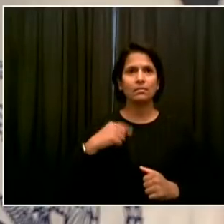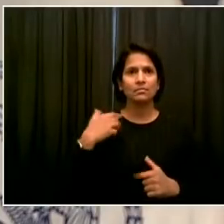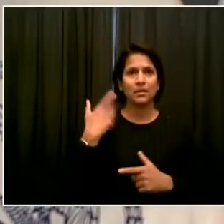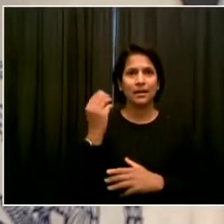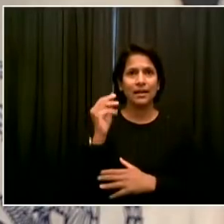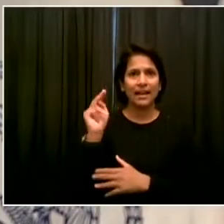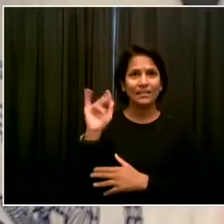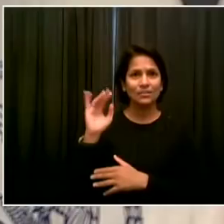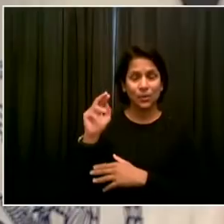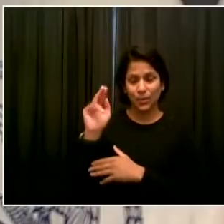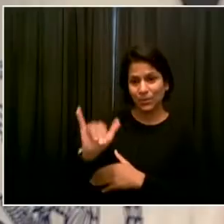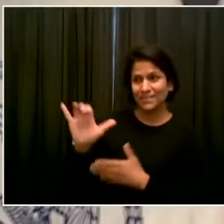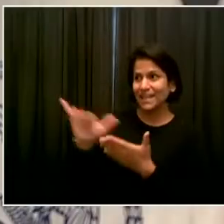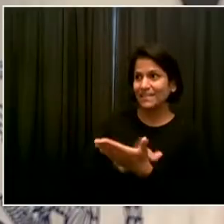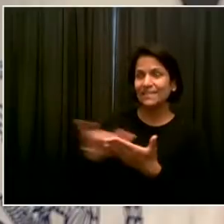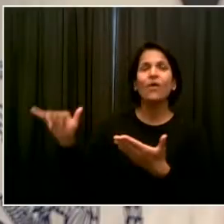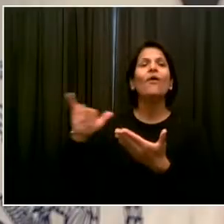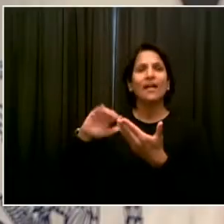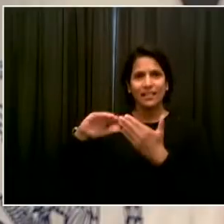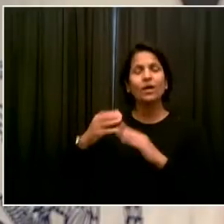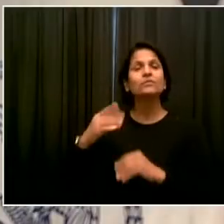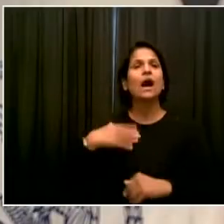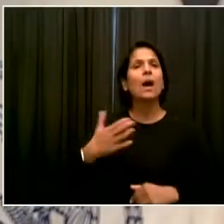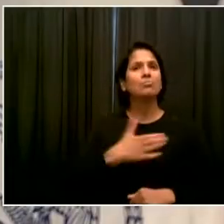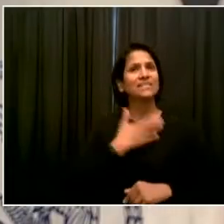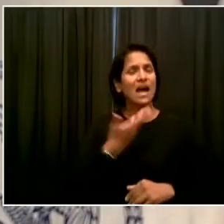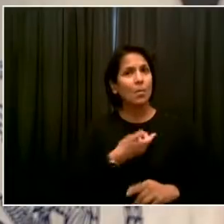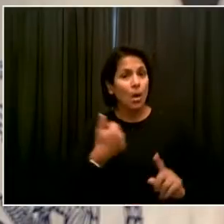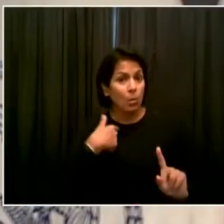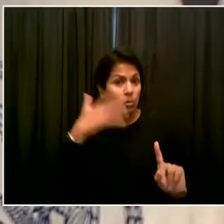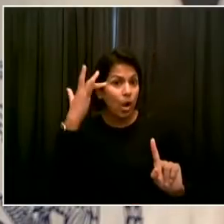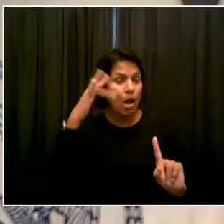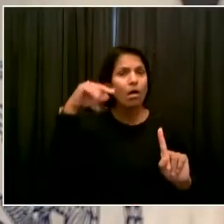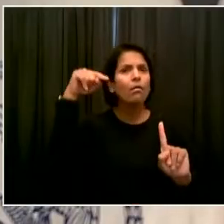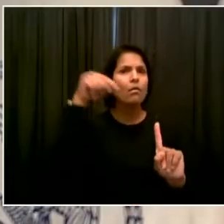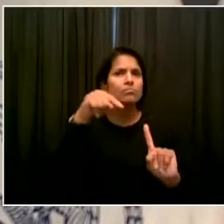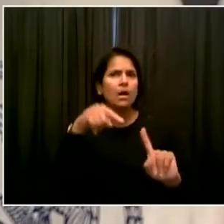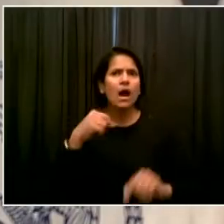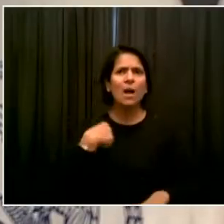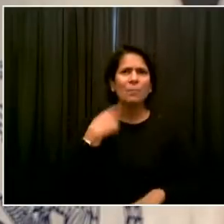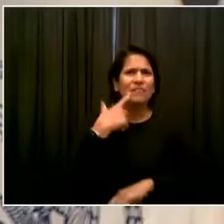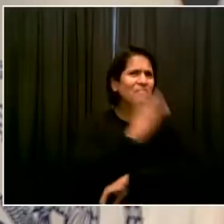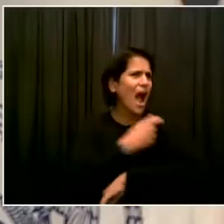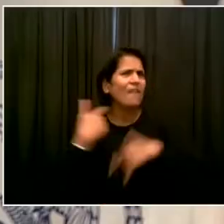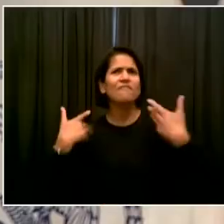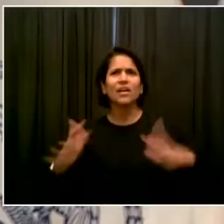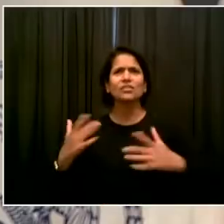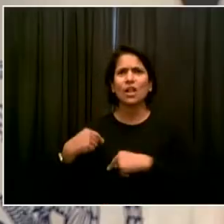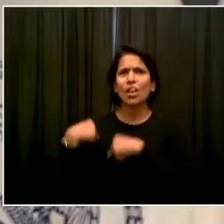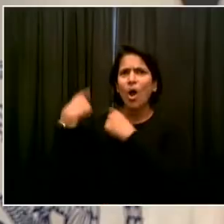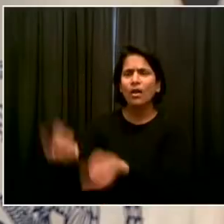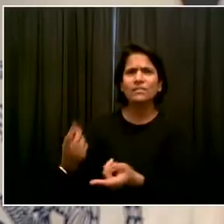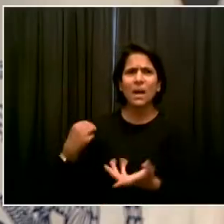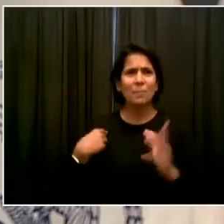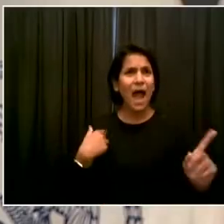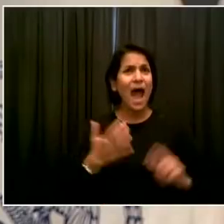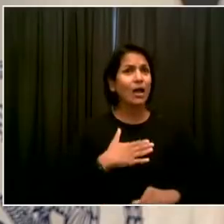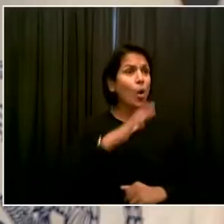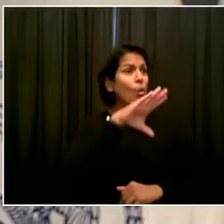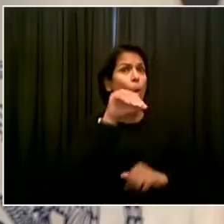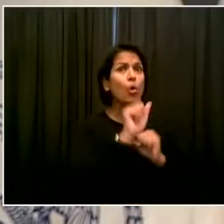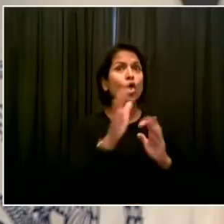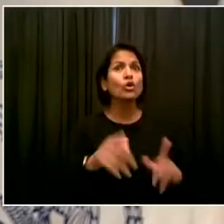space now with unvaccinated colleagues, and now they're going to get a monetary incentive. I understand